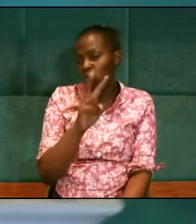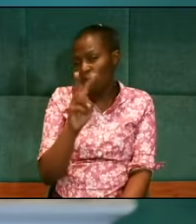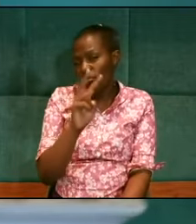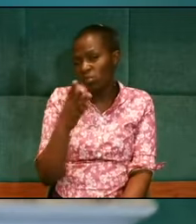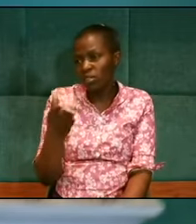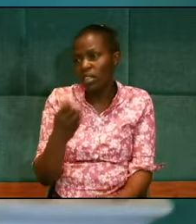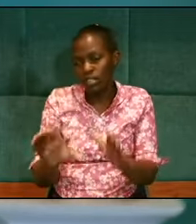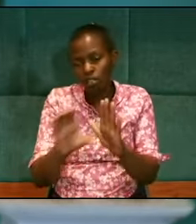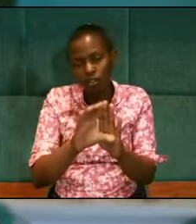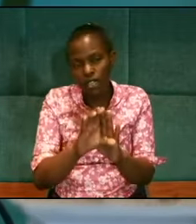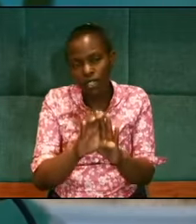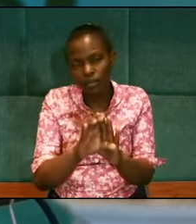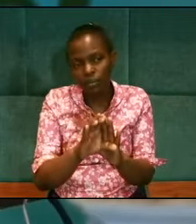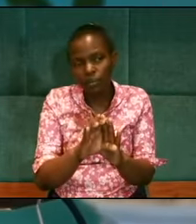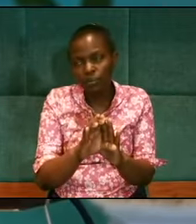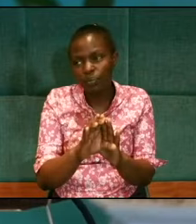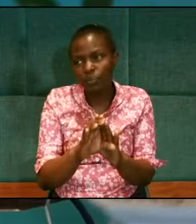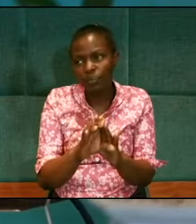one, covenant.